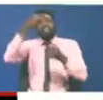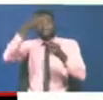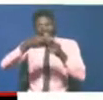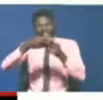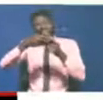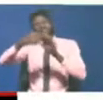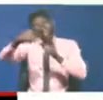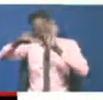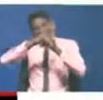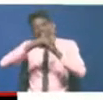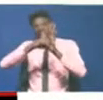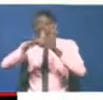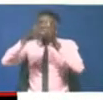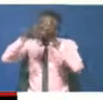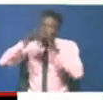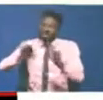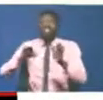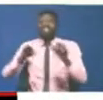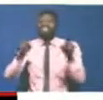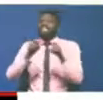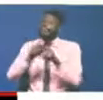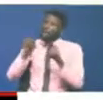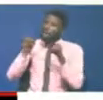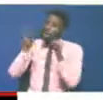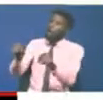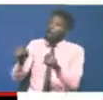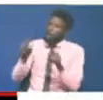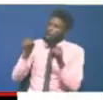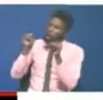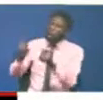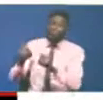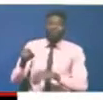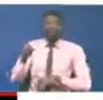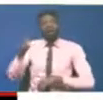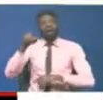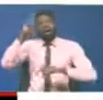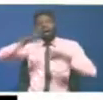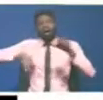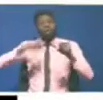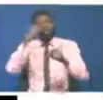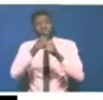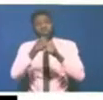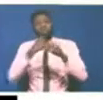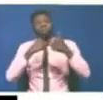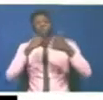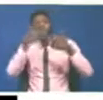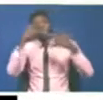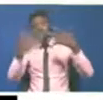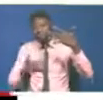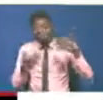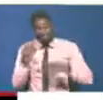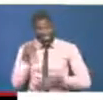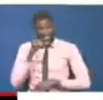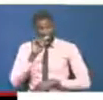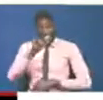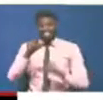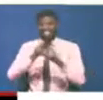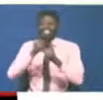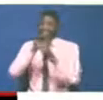taunt them as to why and they are not able to do some things. Those are forms of abuse.